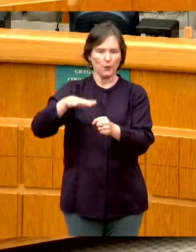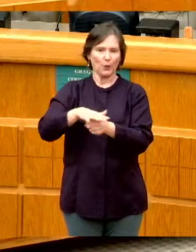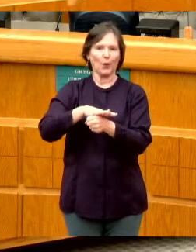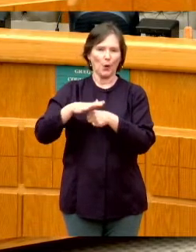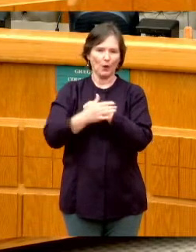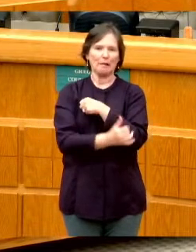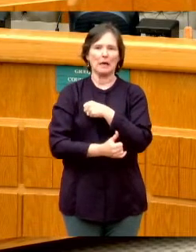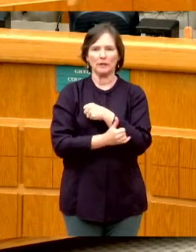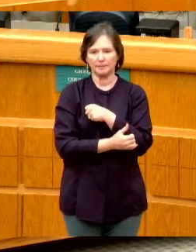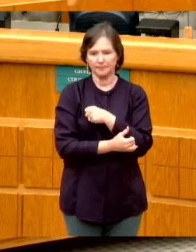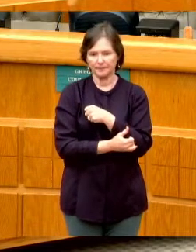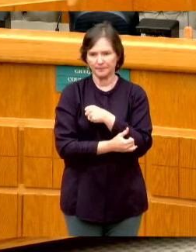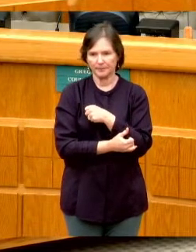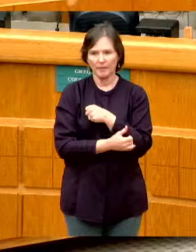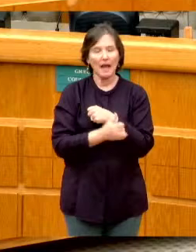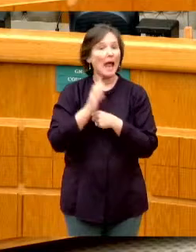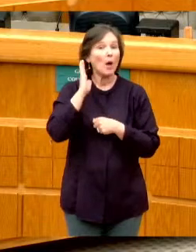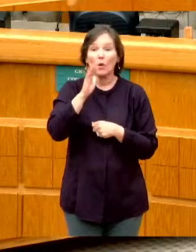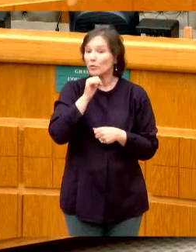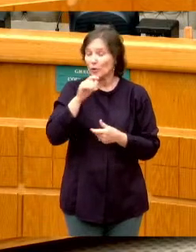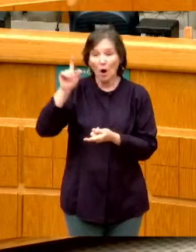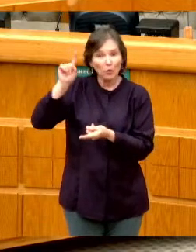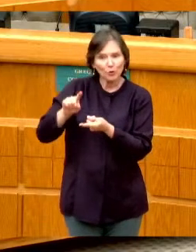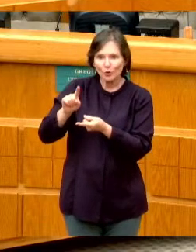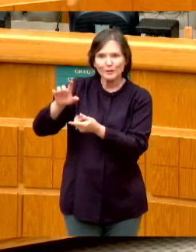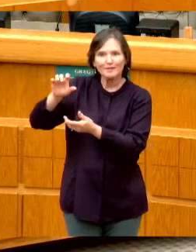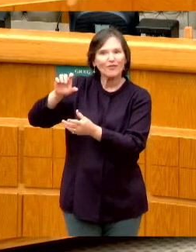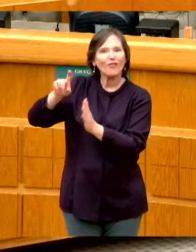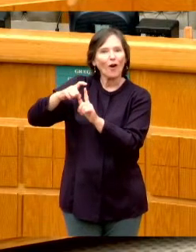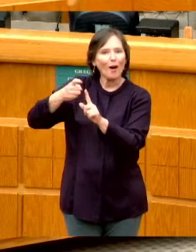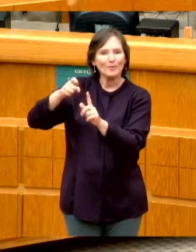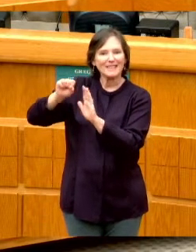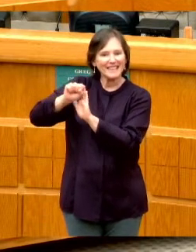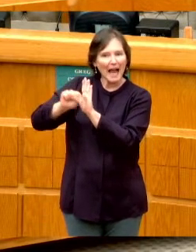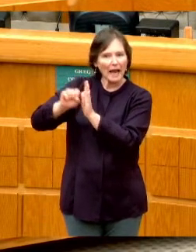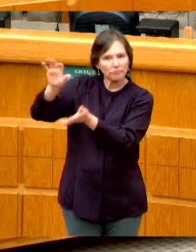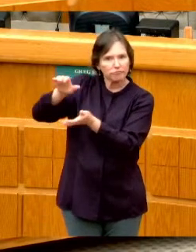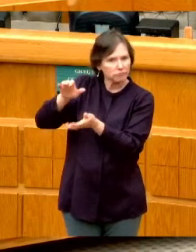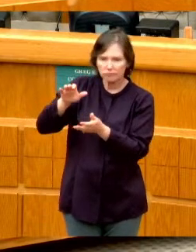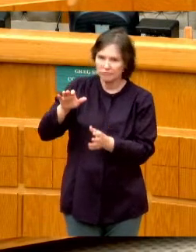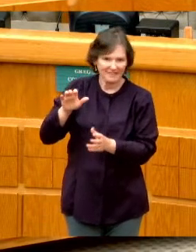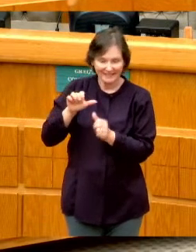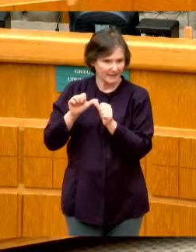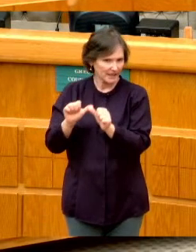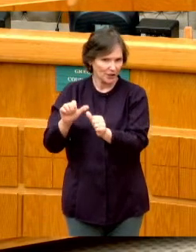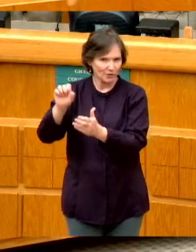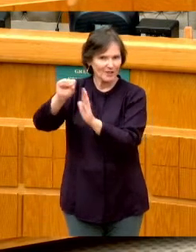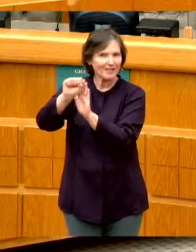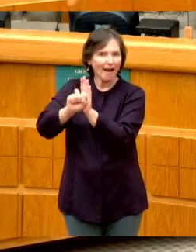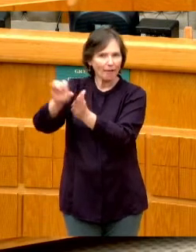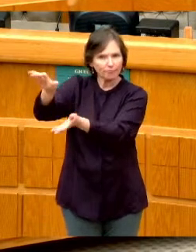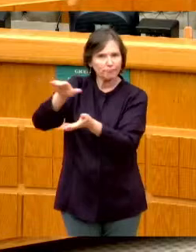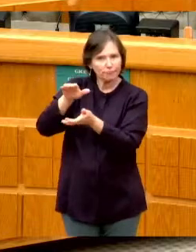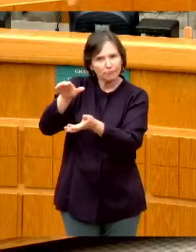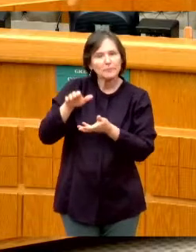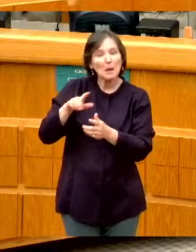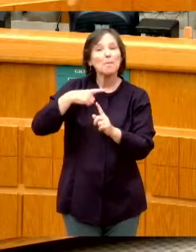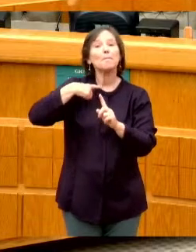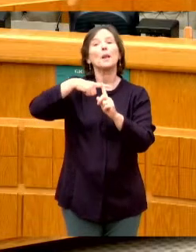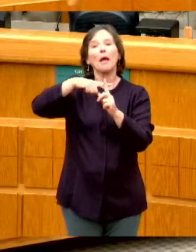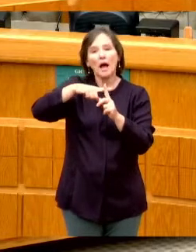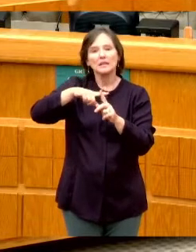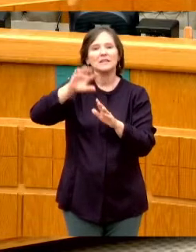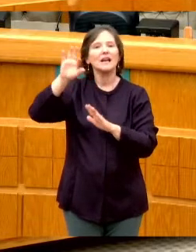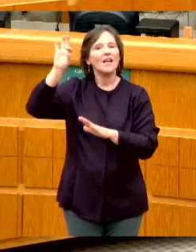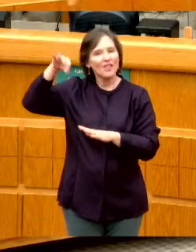state allocation, it's a net gain. And as we all know, every vaccine makes a difference. I